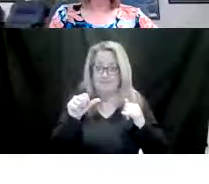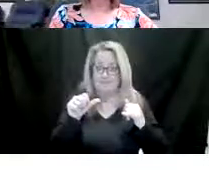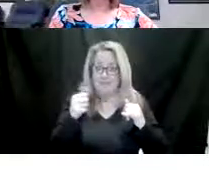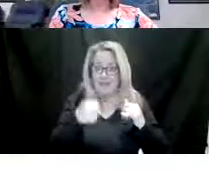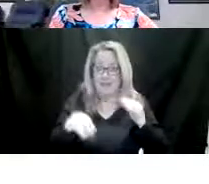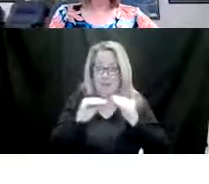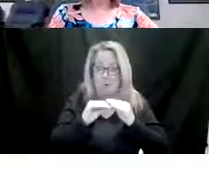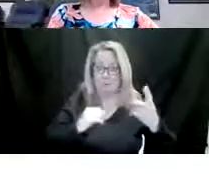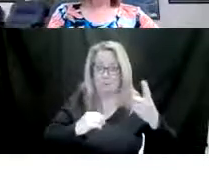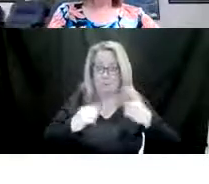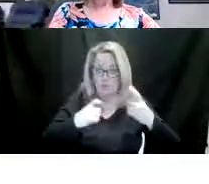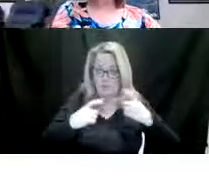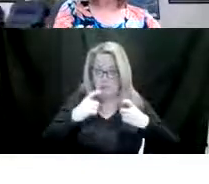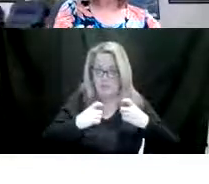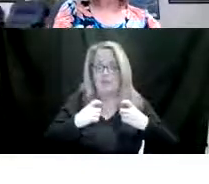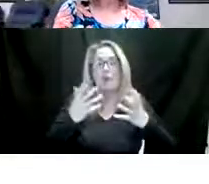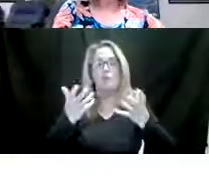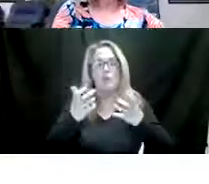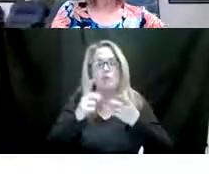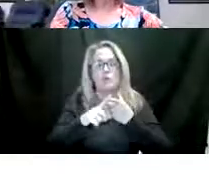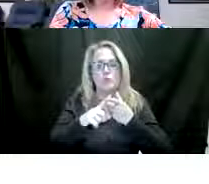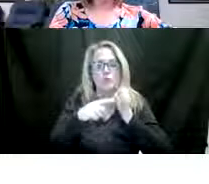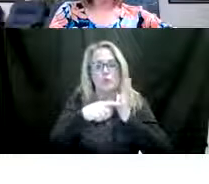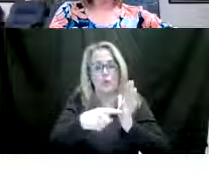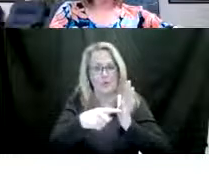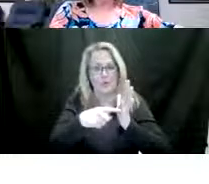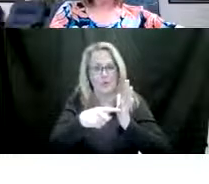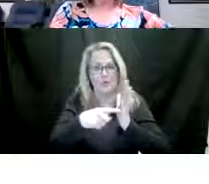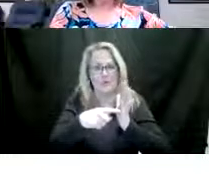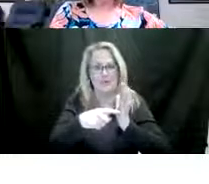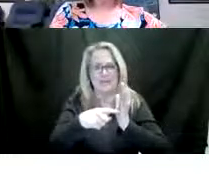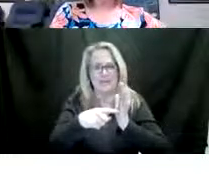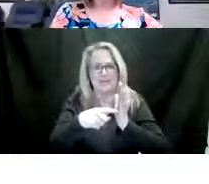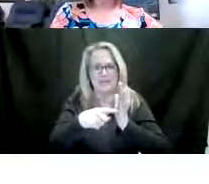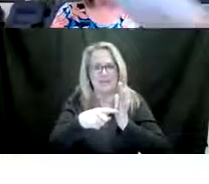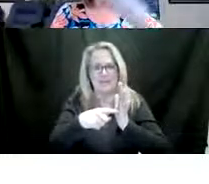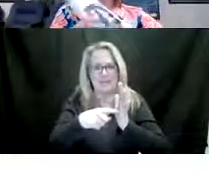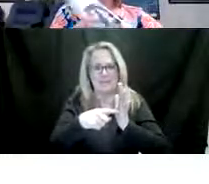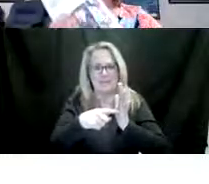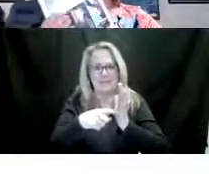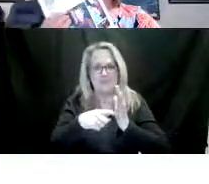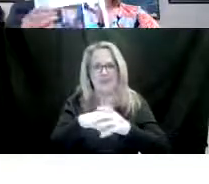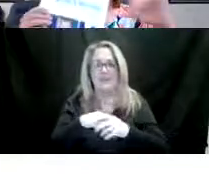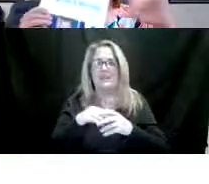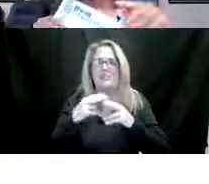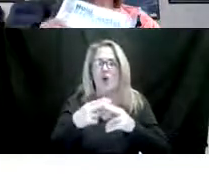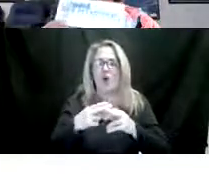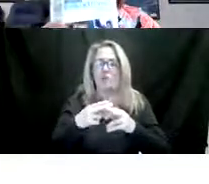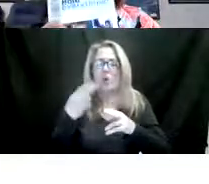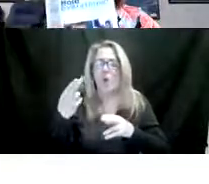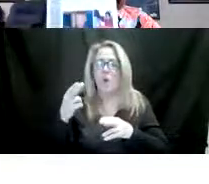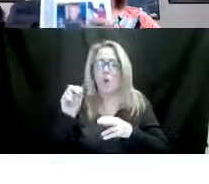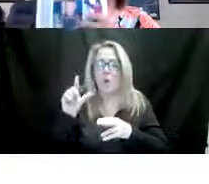the types of materials, is to show you a little bit the Hold Everything booklet, which you